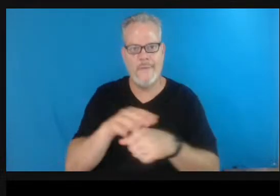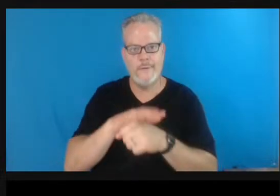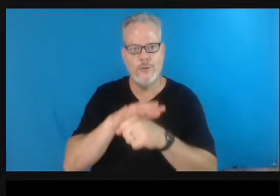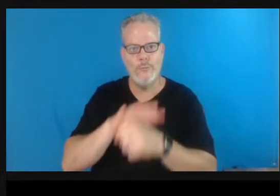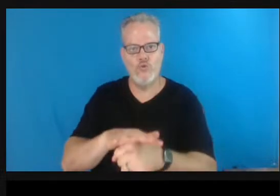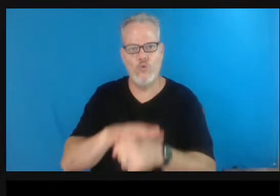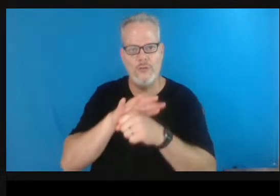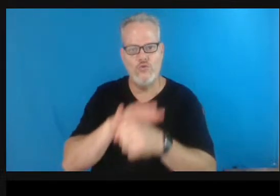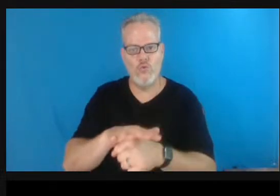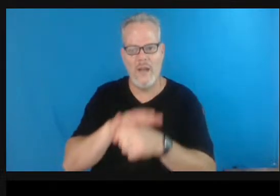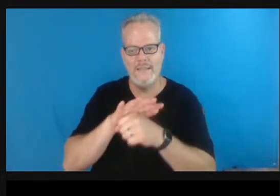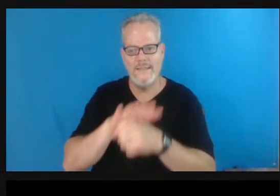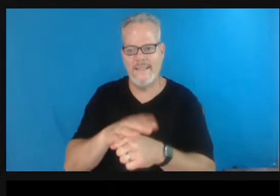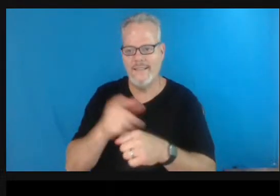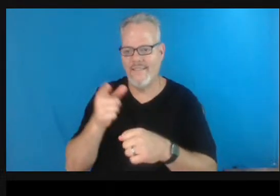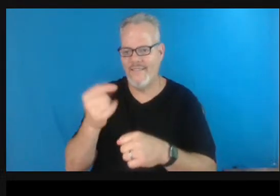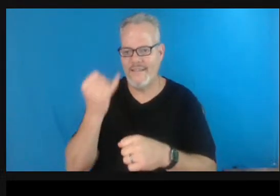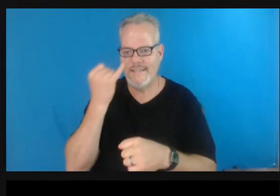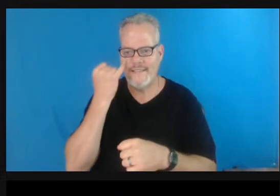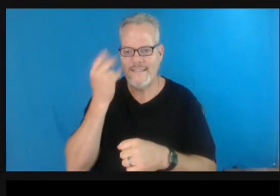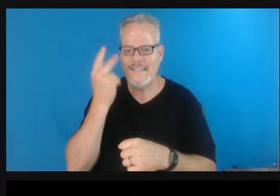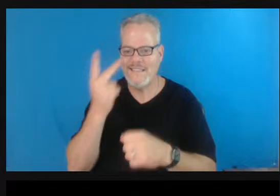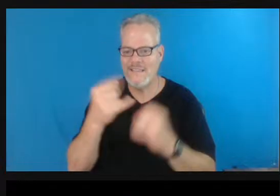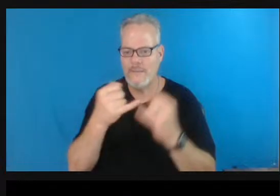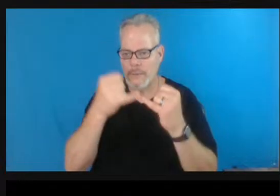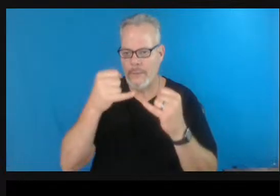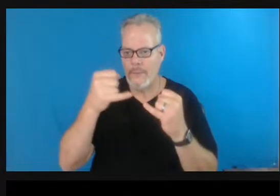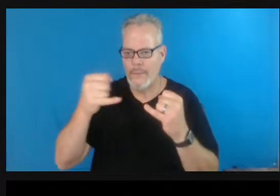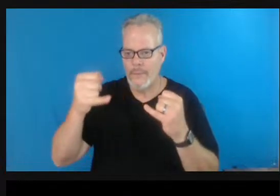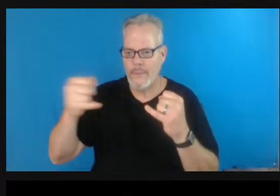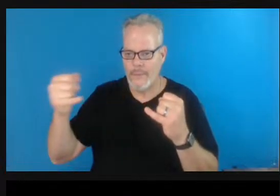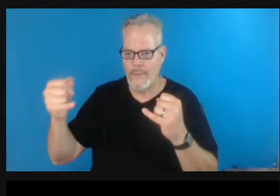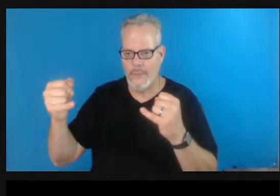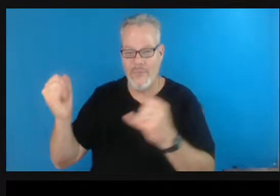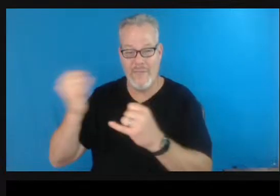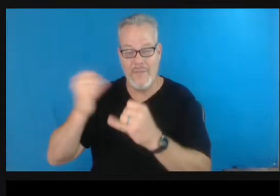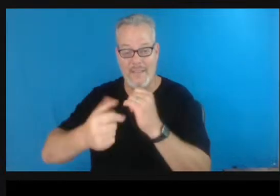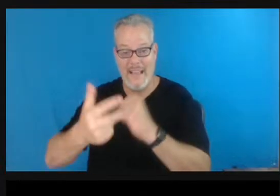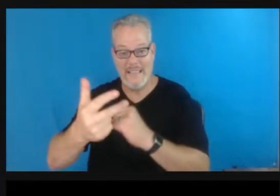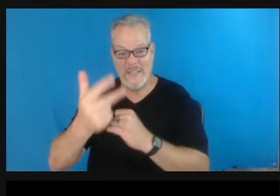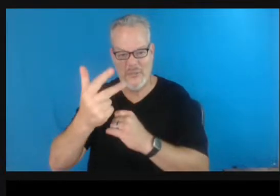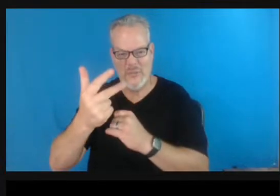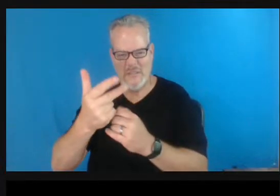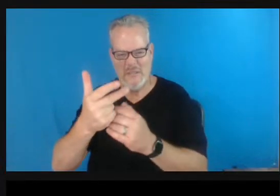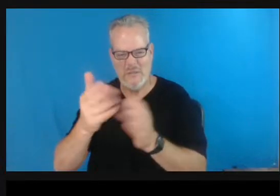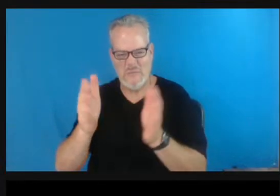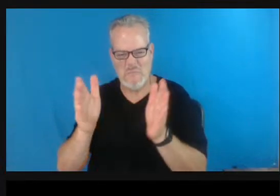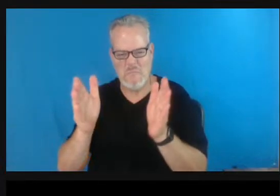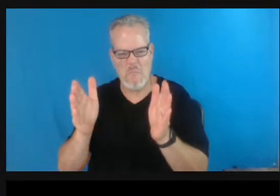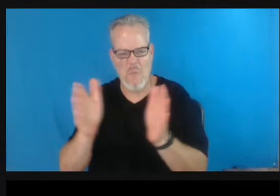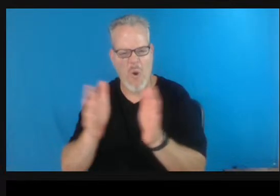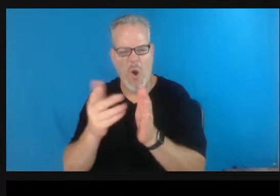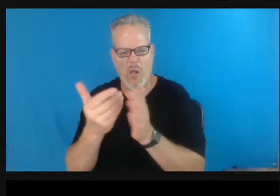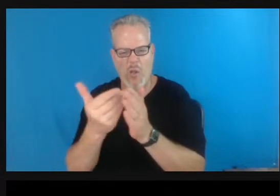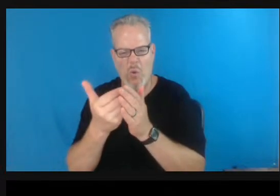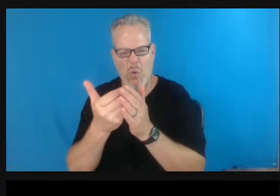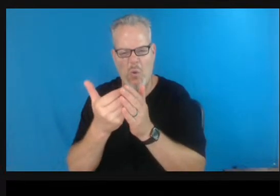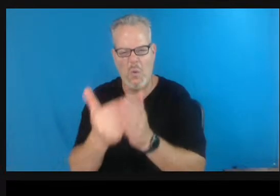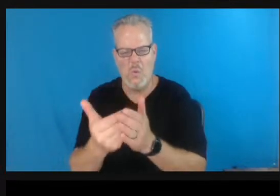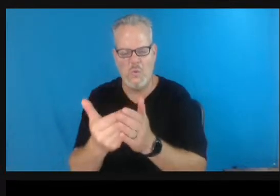center line somewhere in here. And the last three, even tighter since they're smaller, closer cycles.